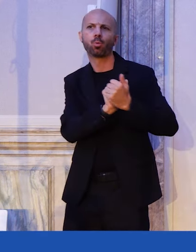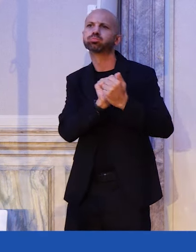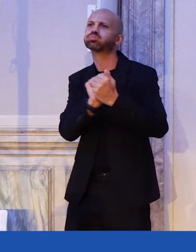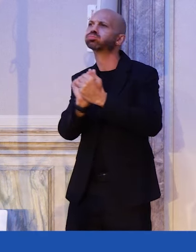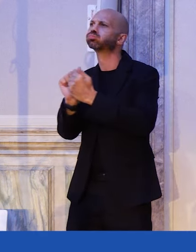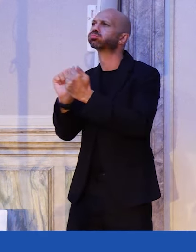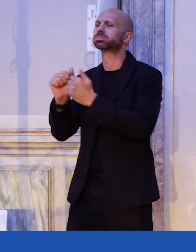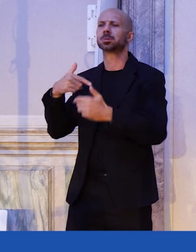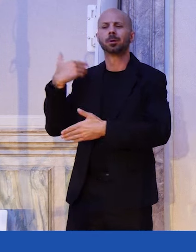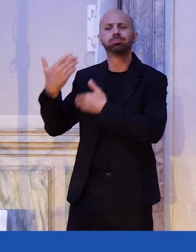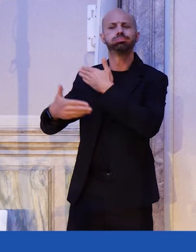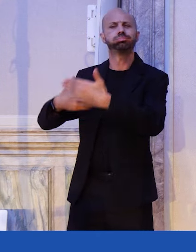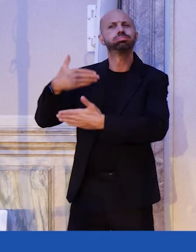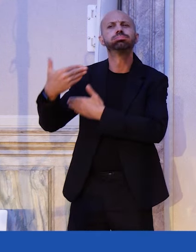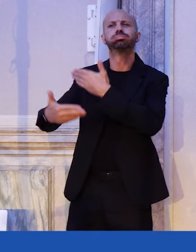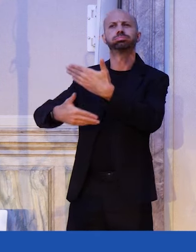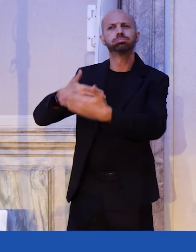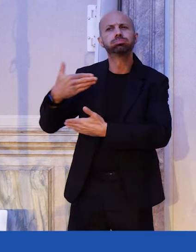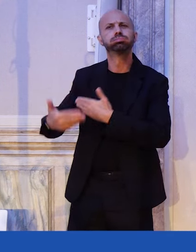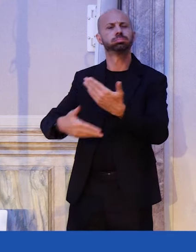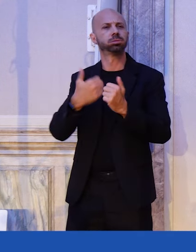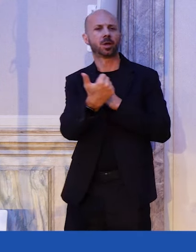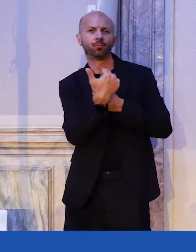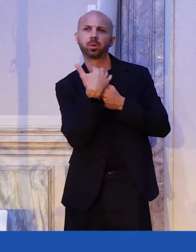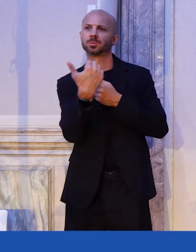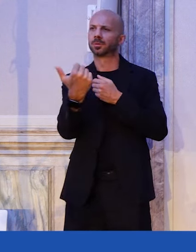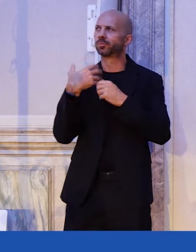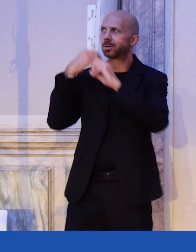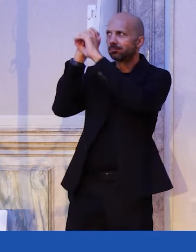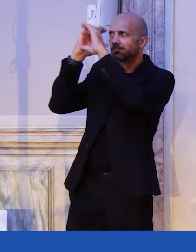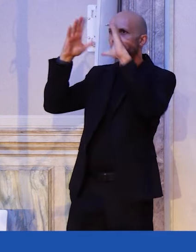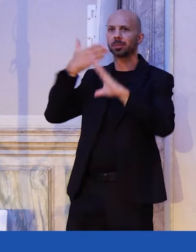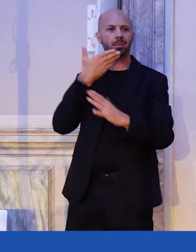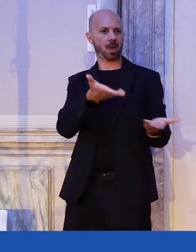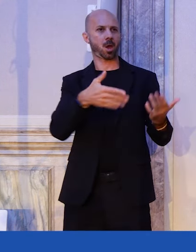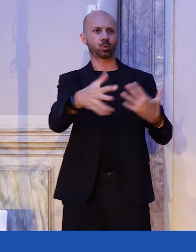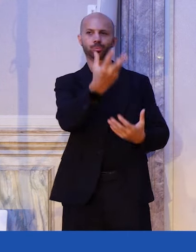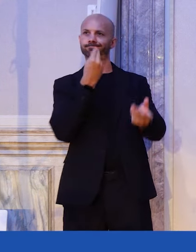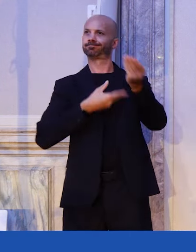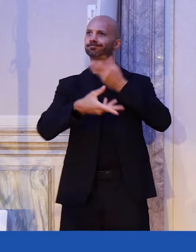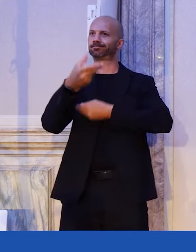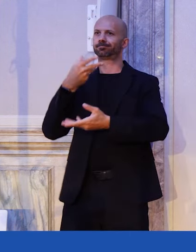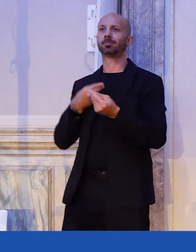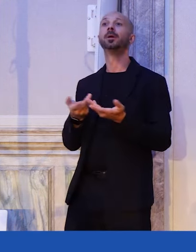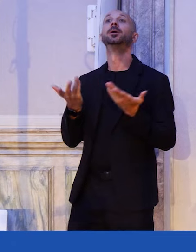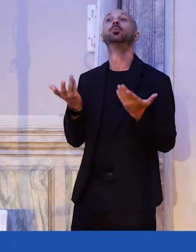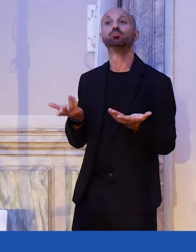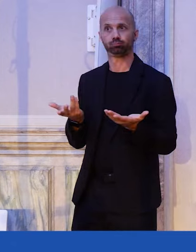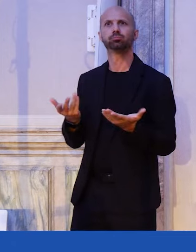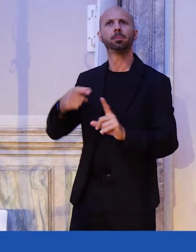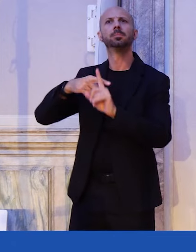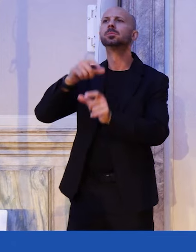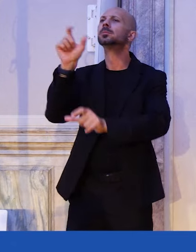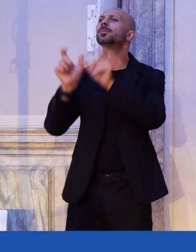us most importantly to the many thousands of fans listeners and concert